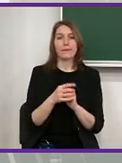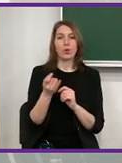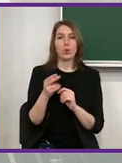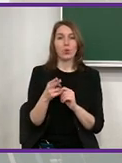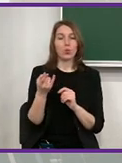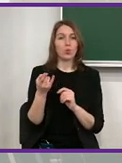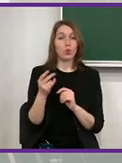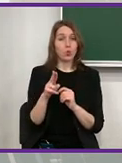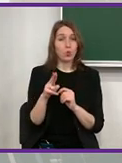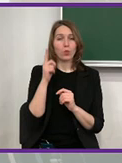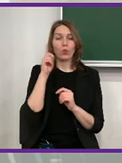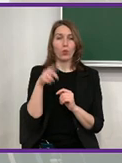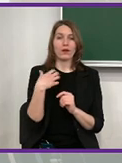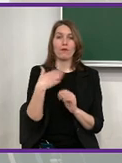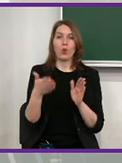in management systems.